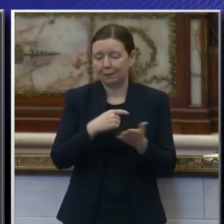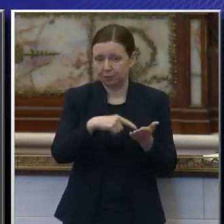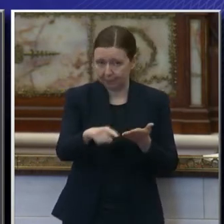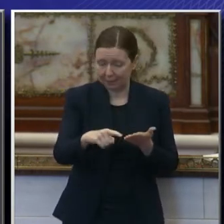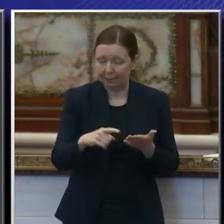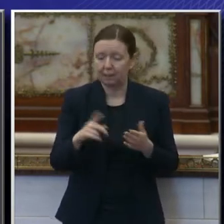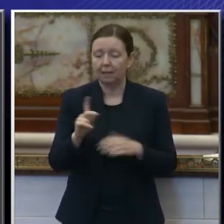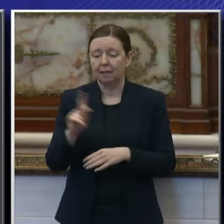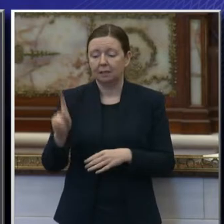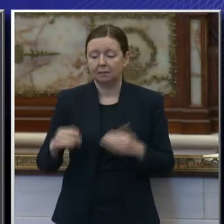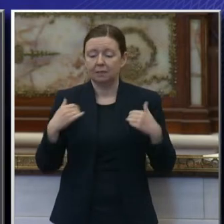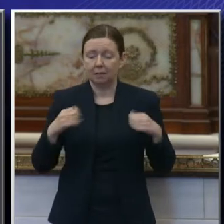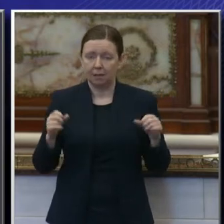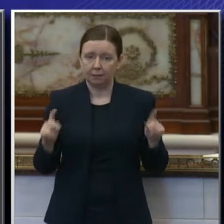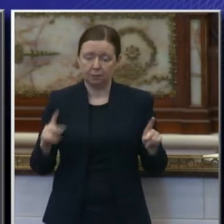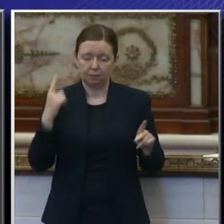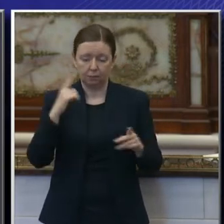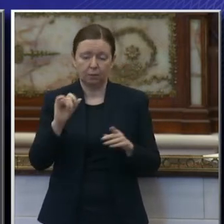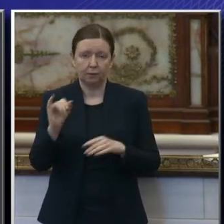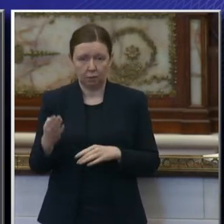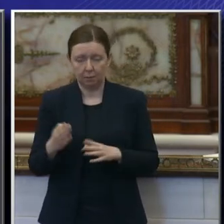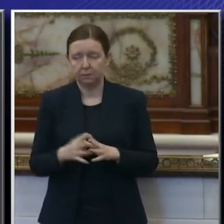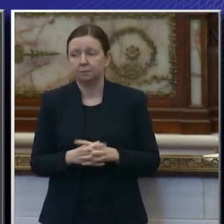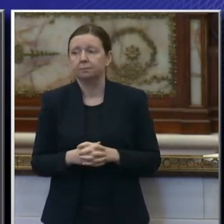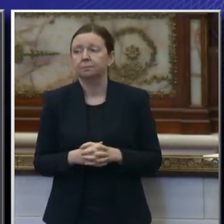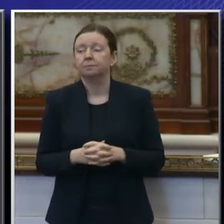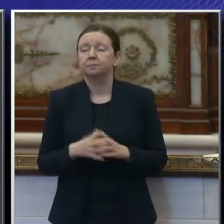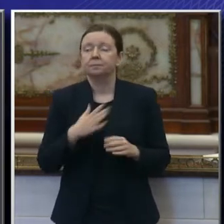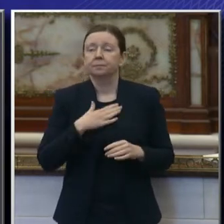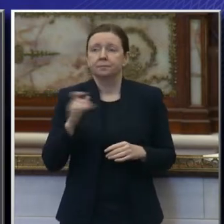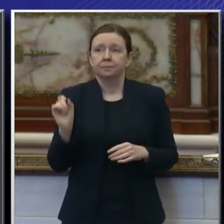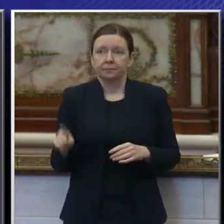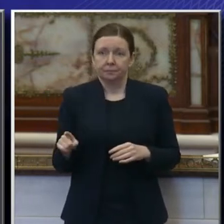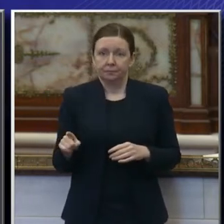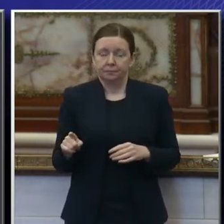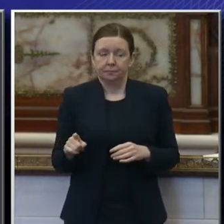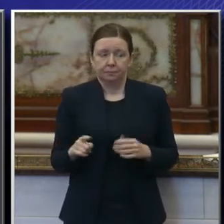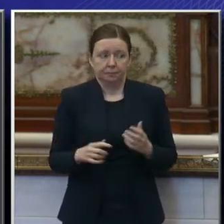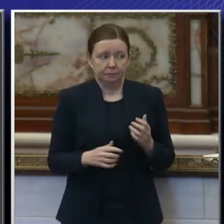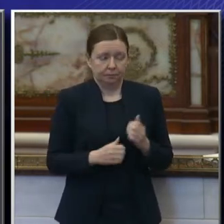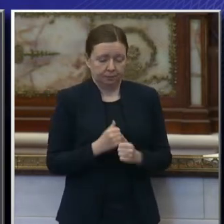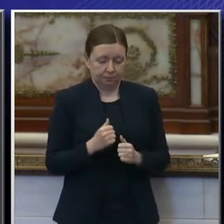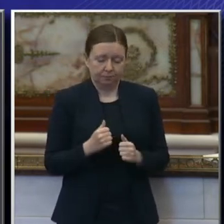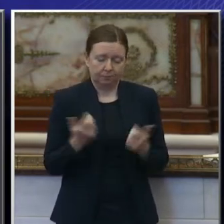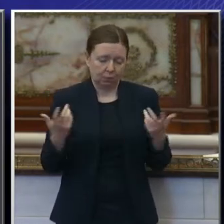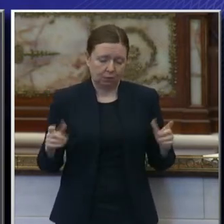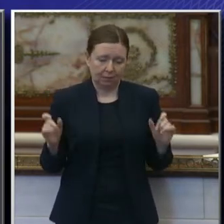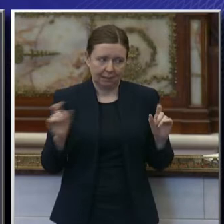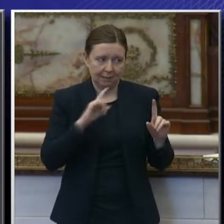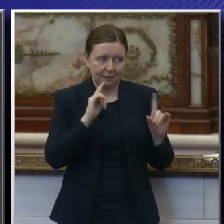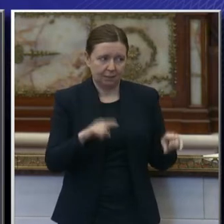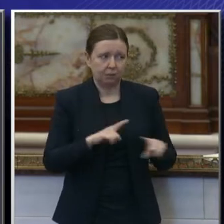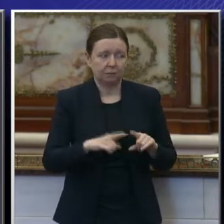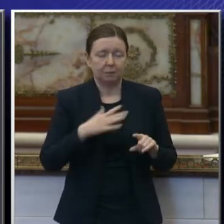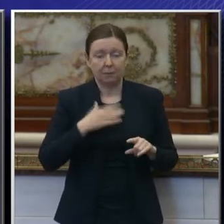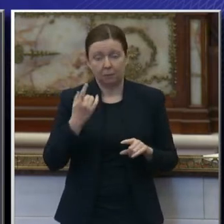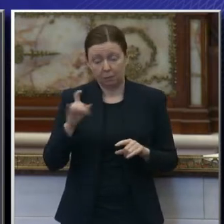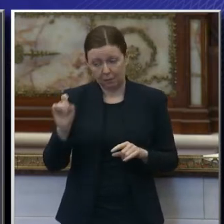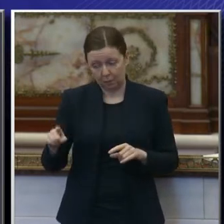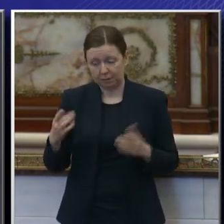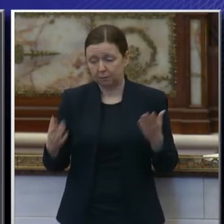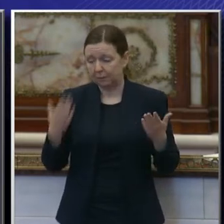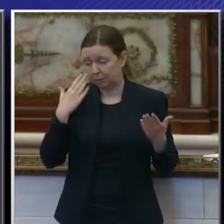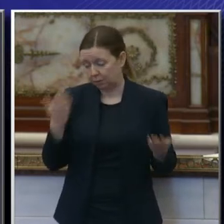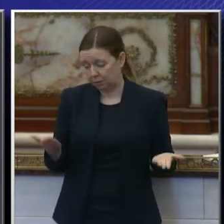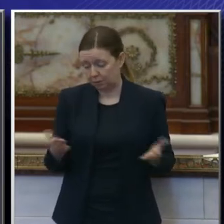and Philadelphians have an opportunity for those jobs. My question, because most of them have been answered, but my one question I had for you that you may or may not